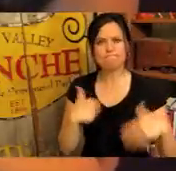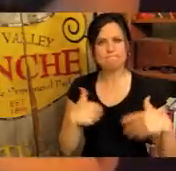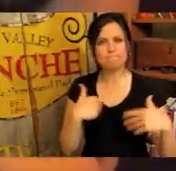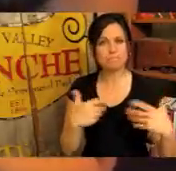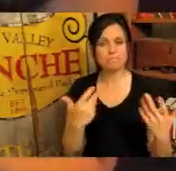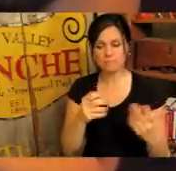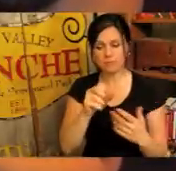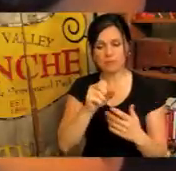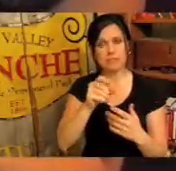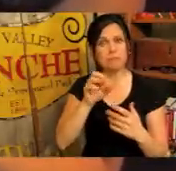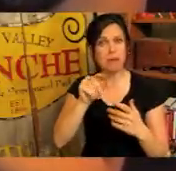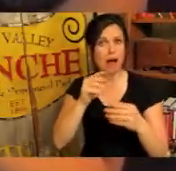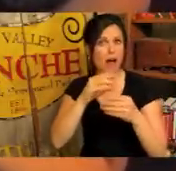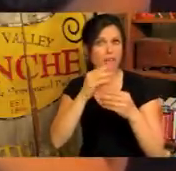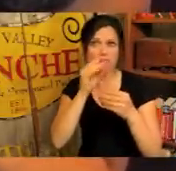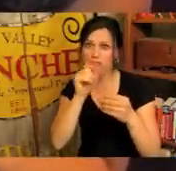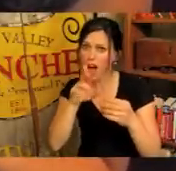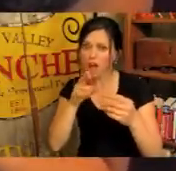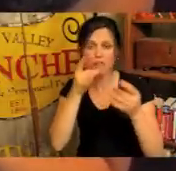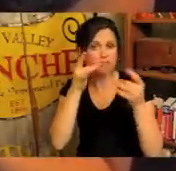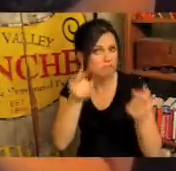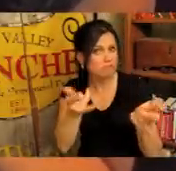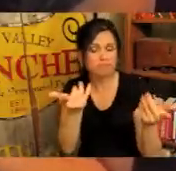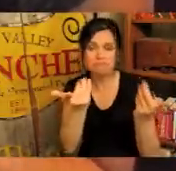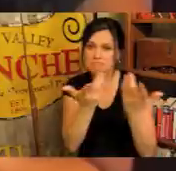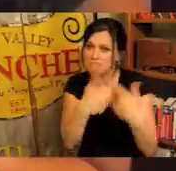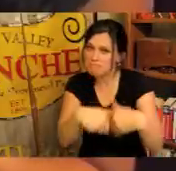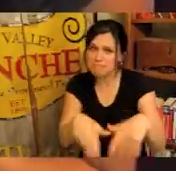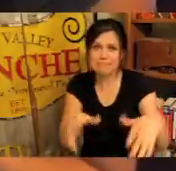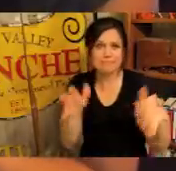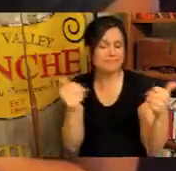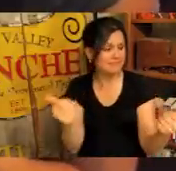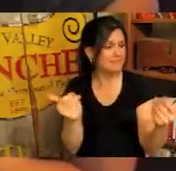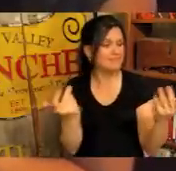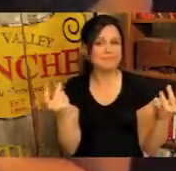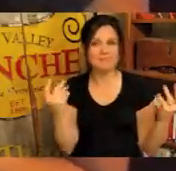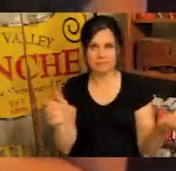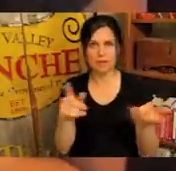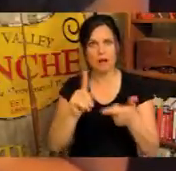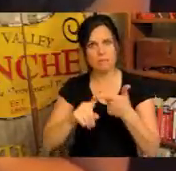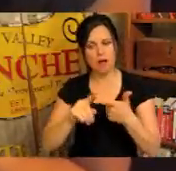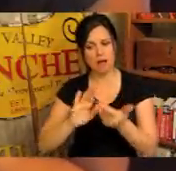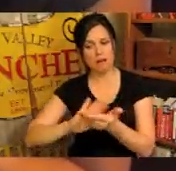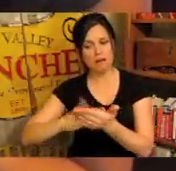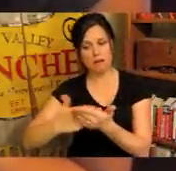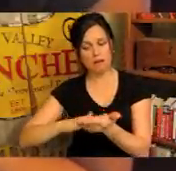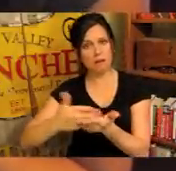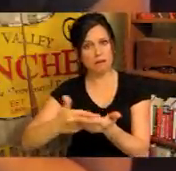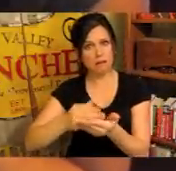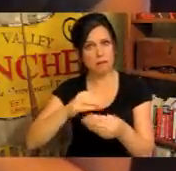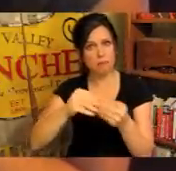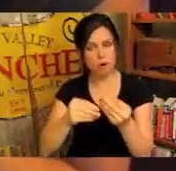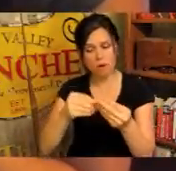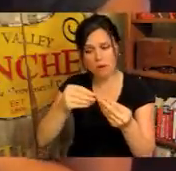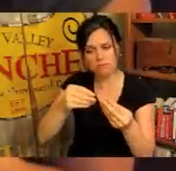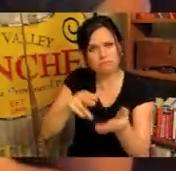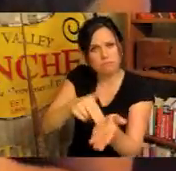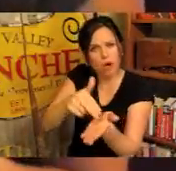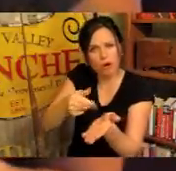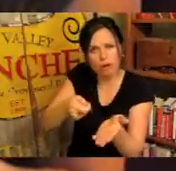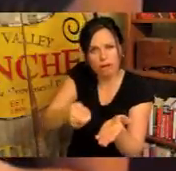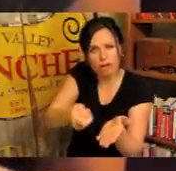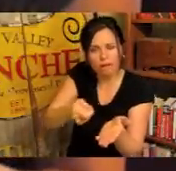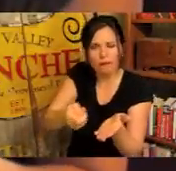So who knew? Yeah, they're very nice. I like how you fried them in the ghee butter as well. Very nice.